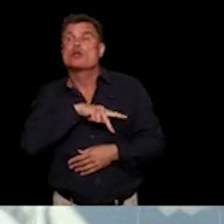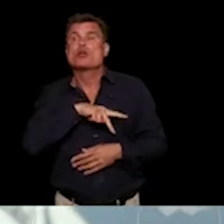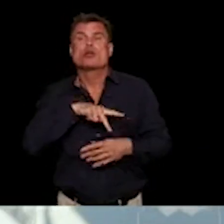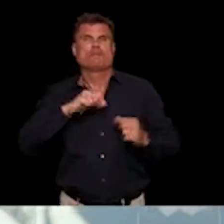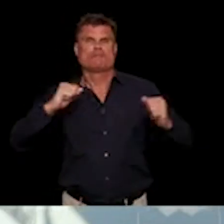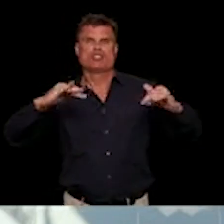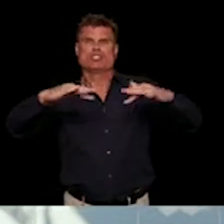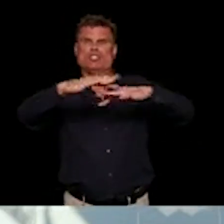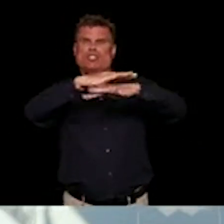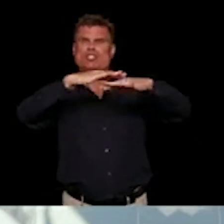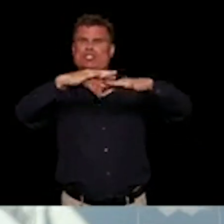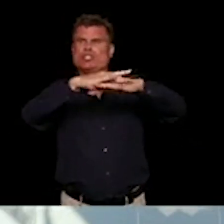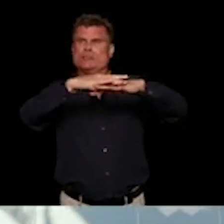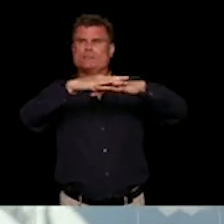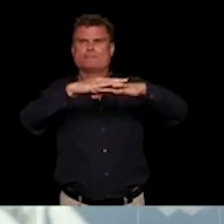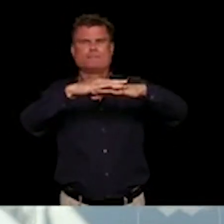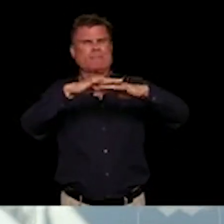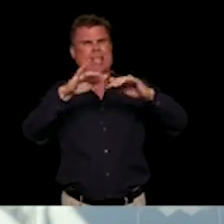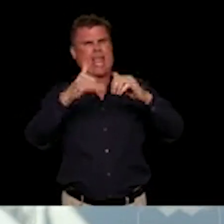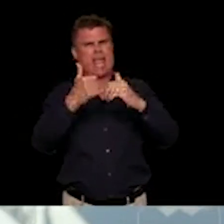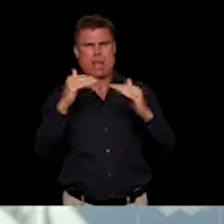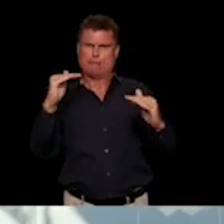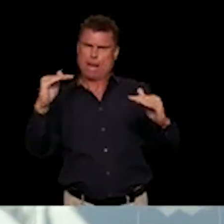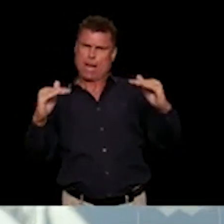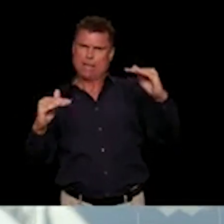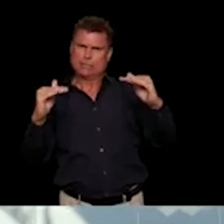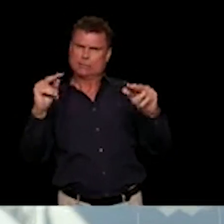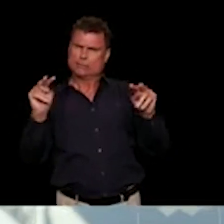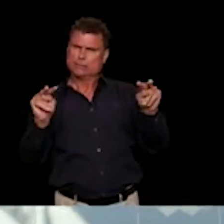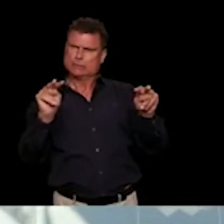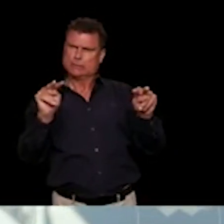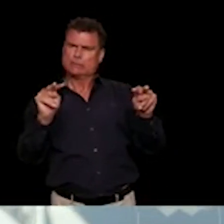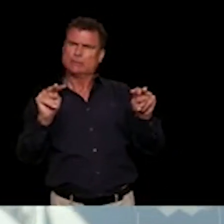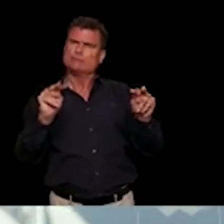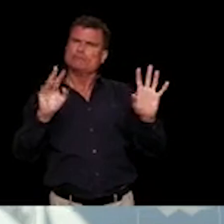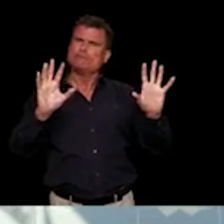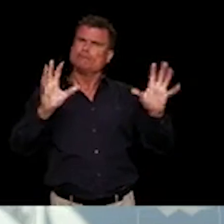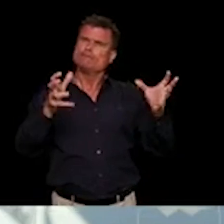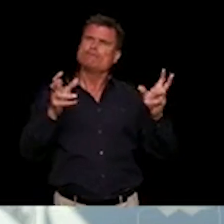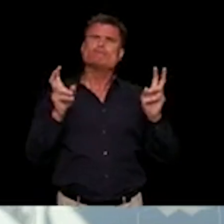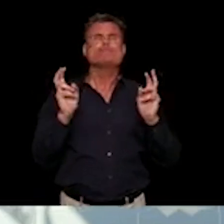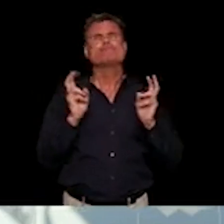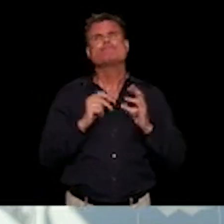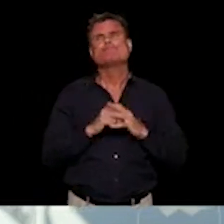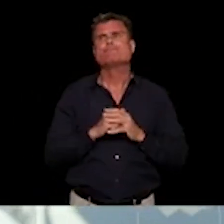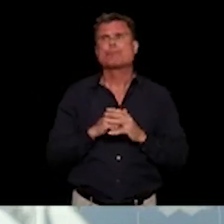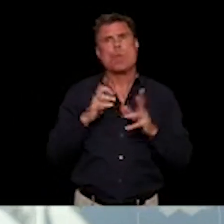between, buying in, shaming somebody, and also enforcing it?